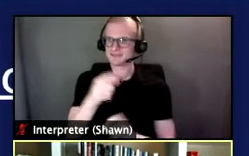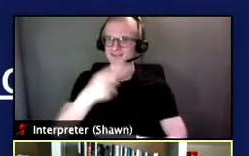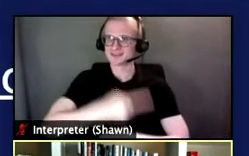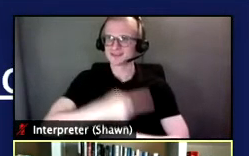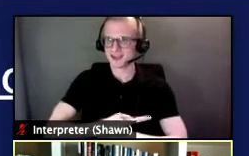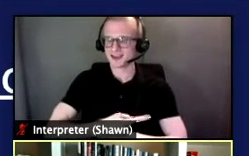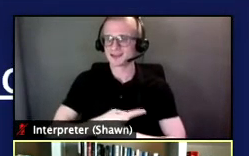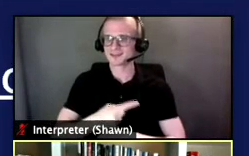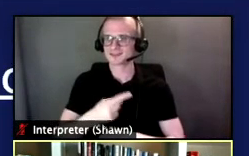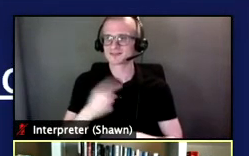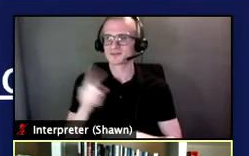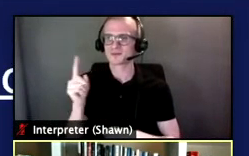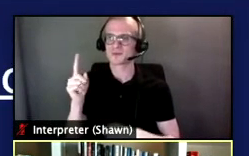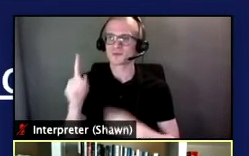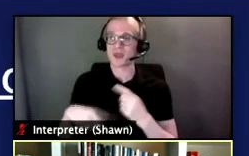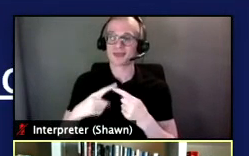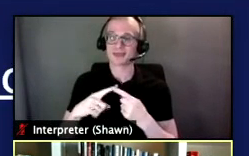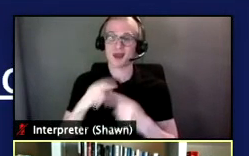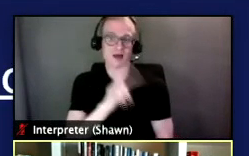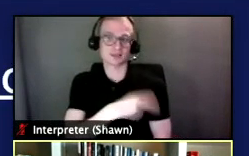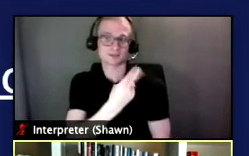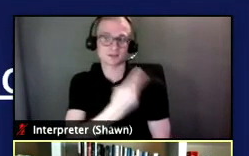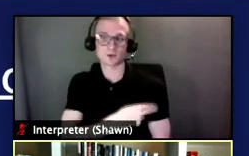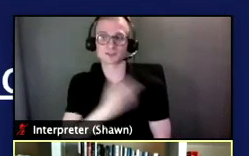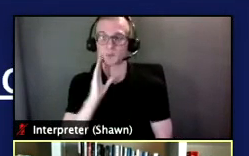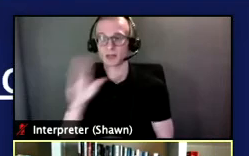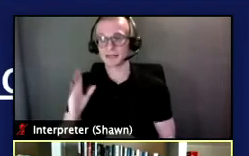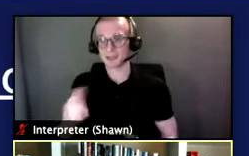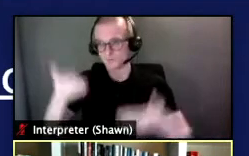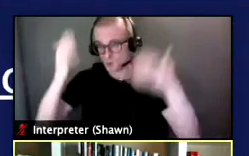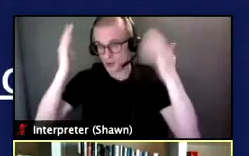be overwhelmed. That said, there's work